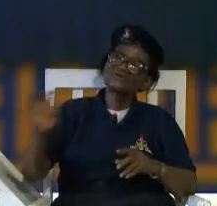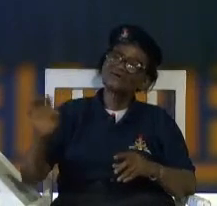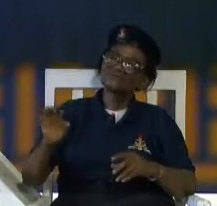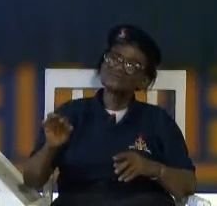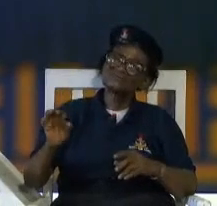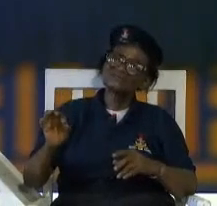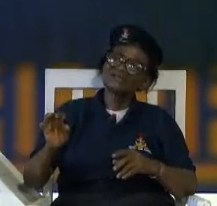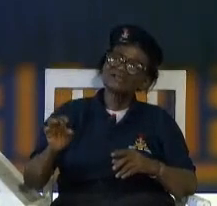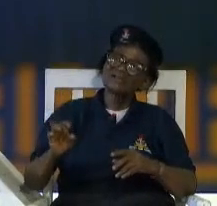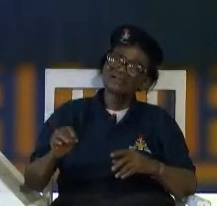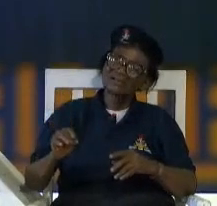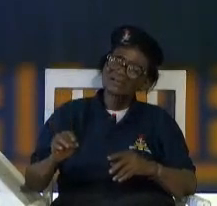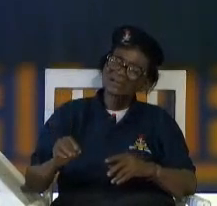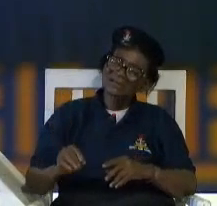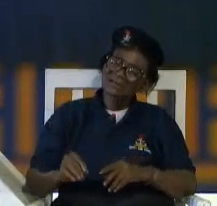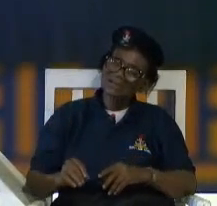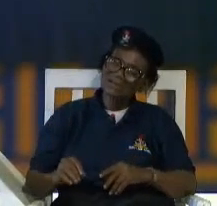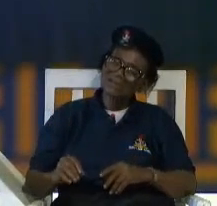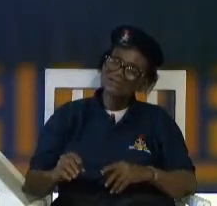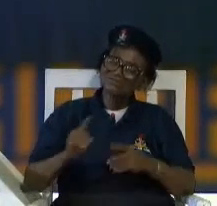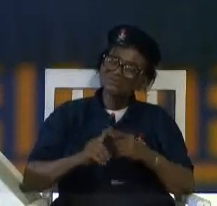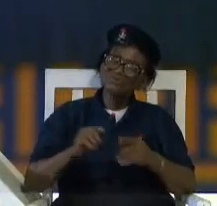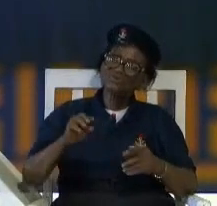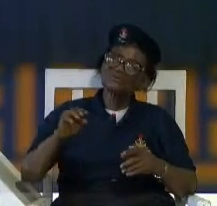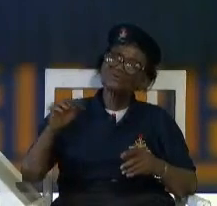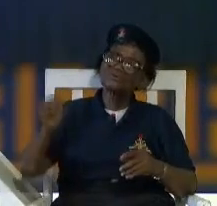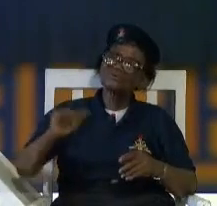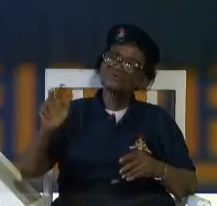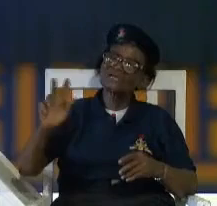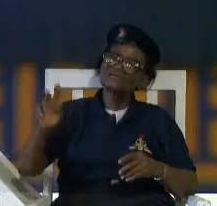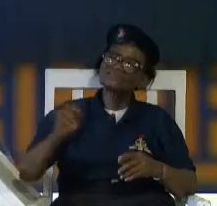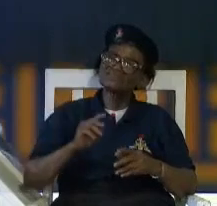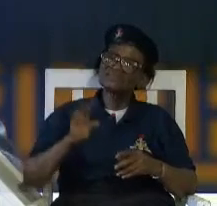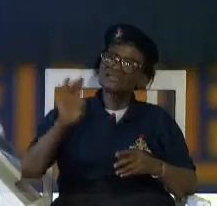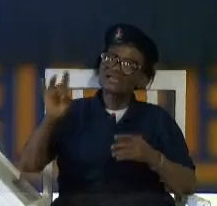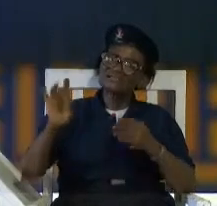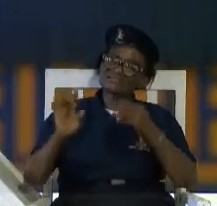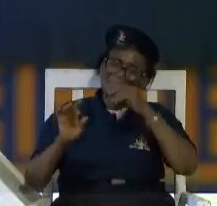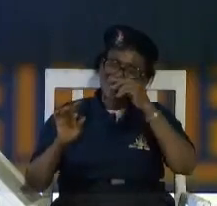38, Genesis 19, 29 to 38.